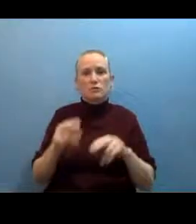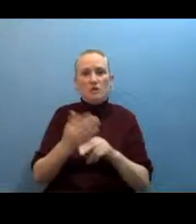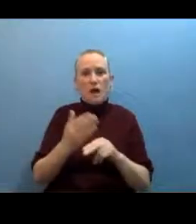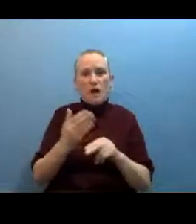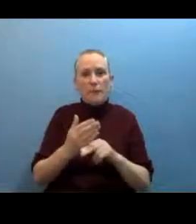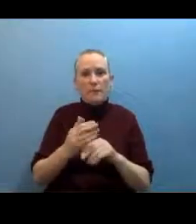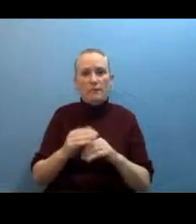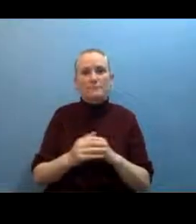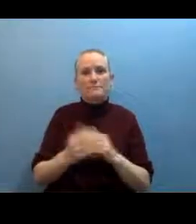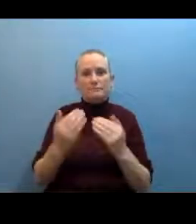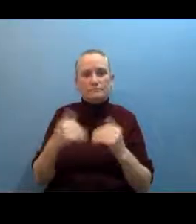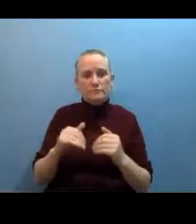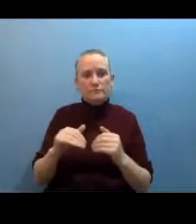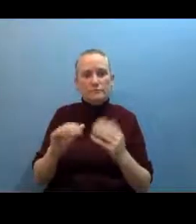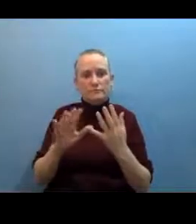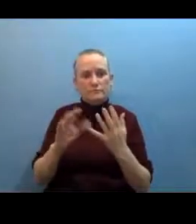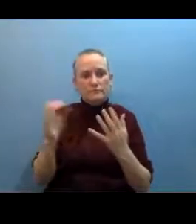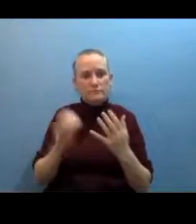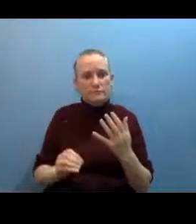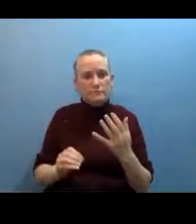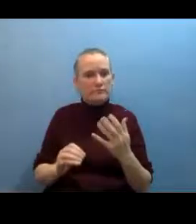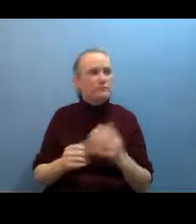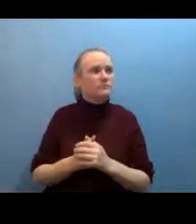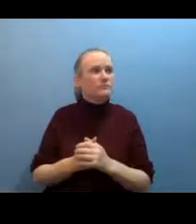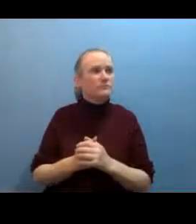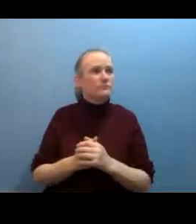around 10%. And then